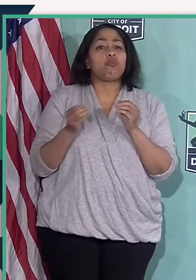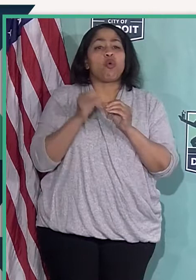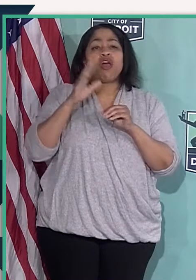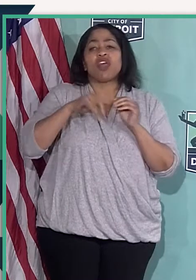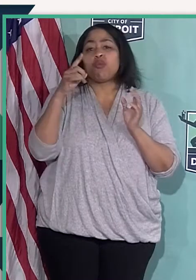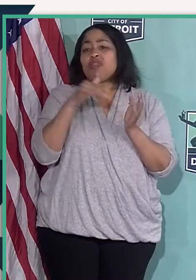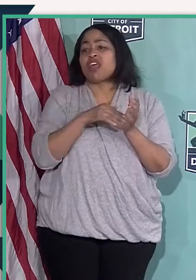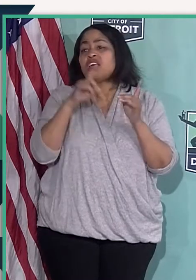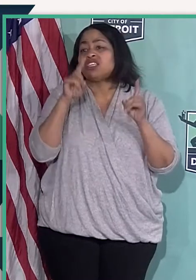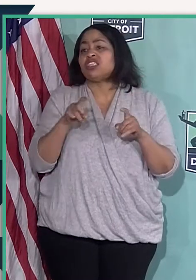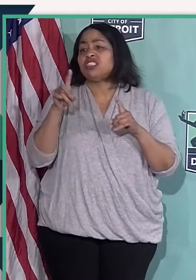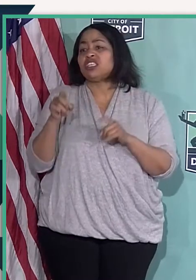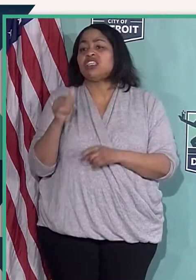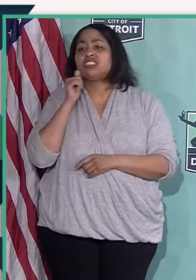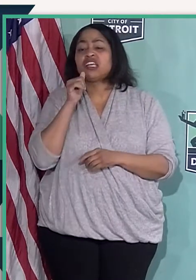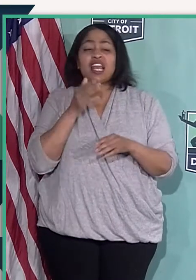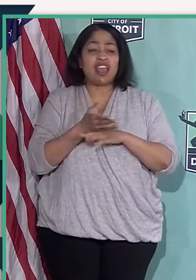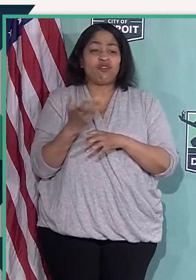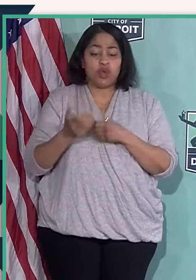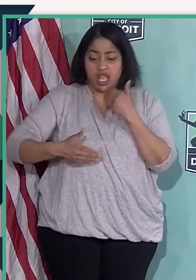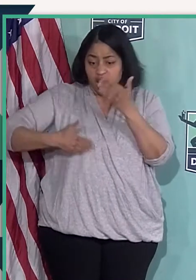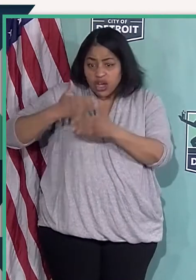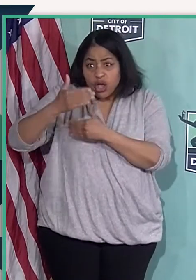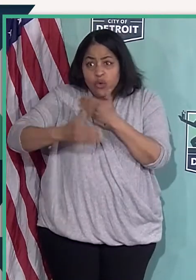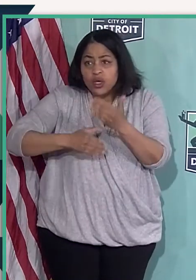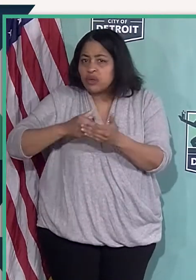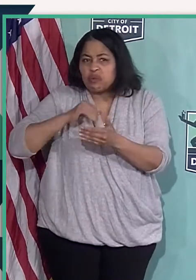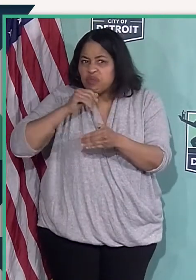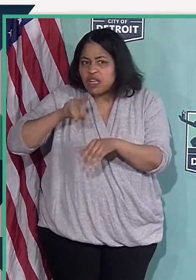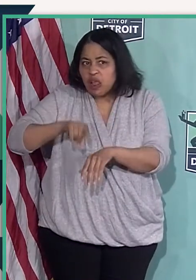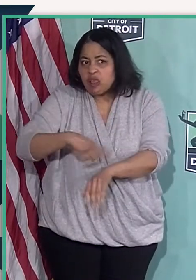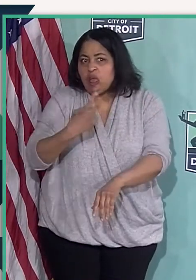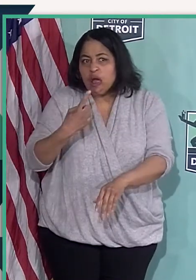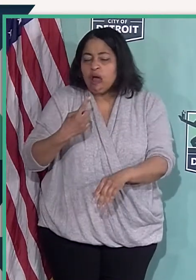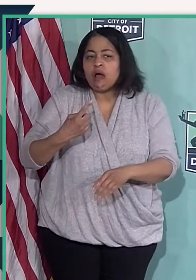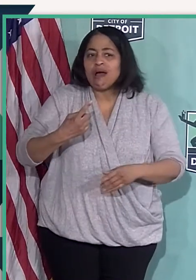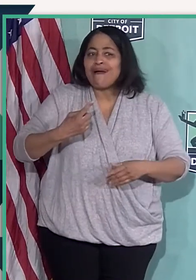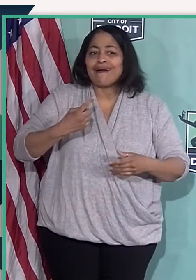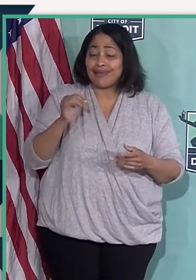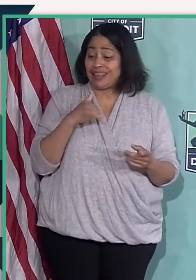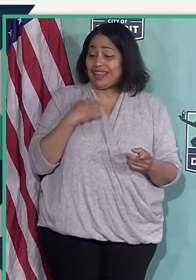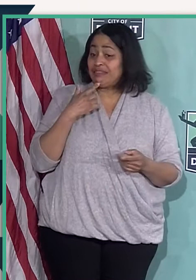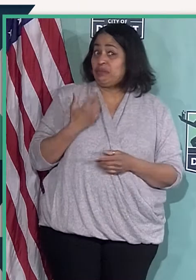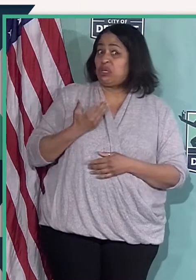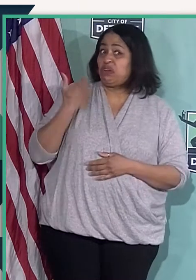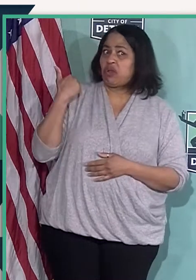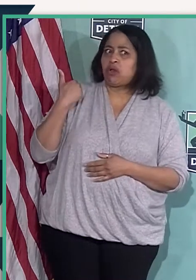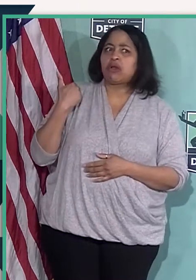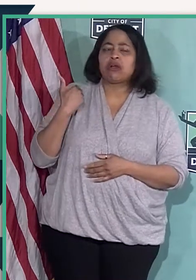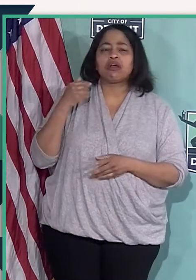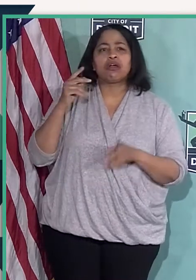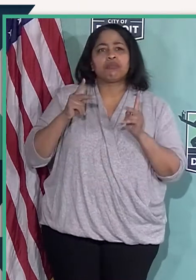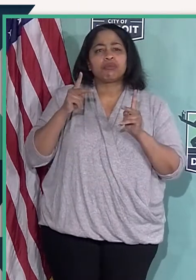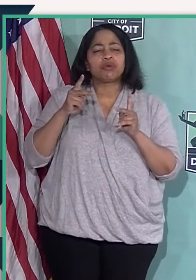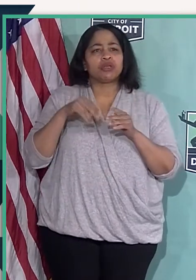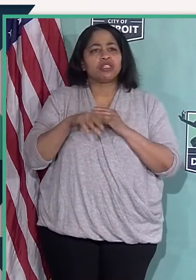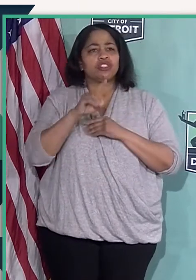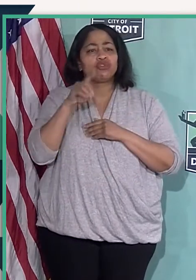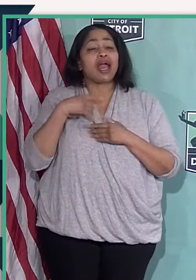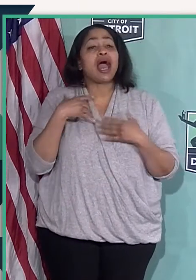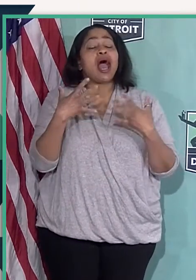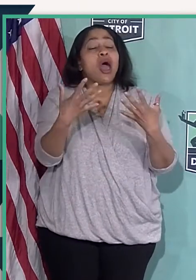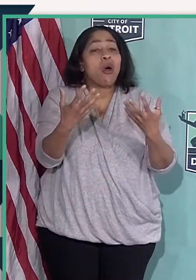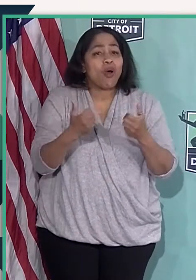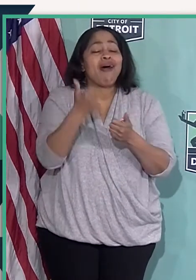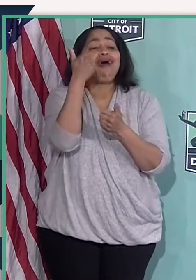day, and once we got it up and running, it wasn't very long. As I was saying to the people of the city of Detroit, I want every